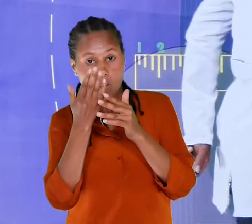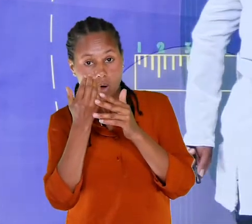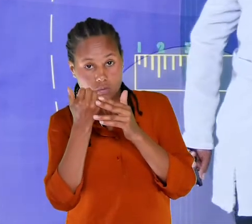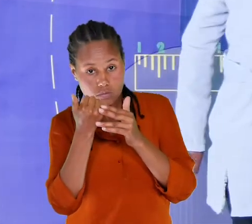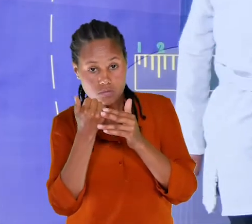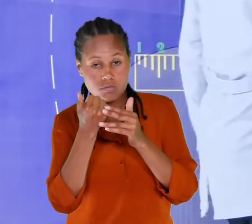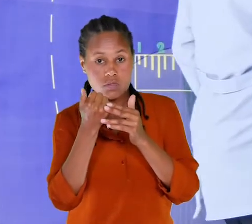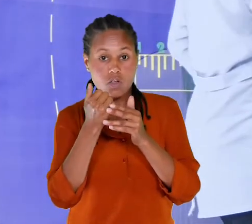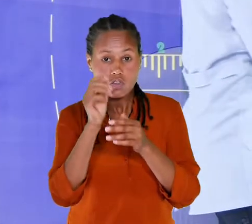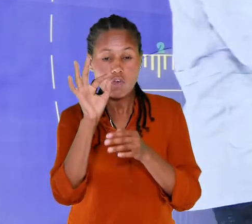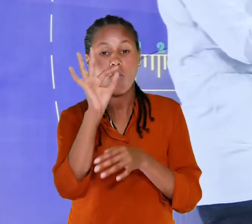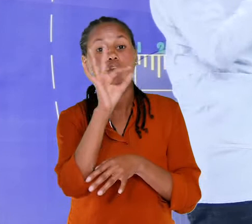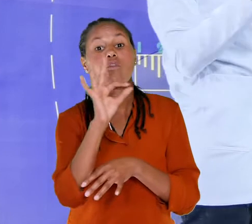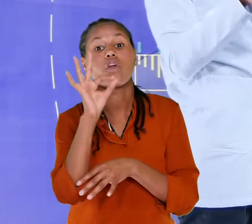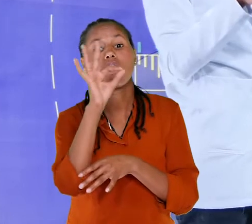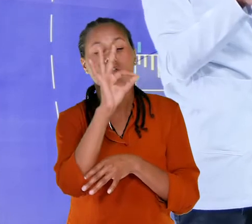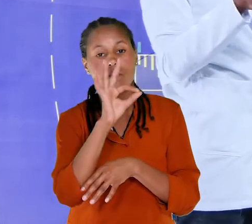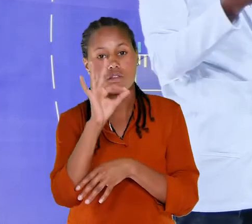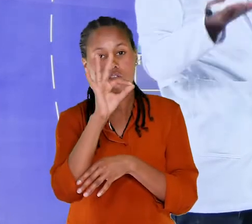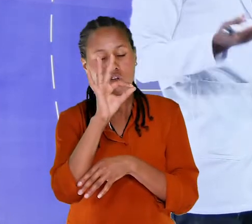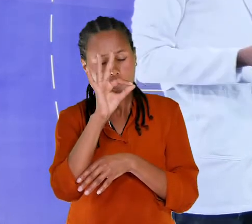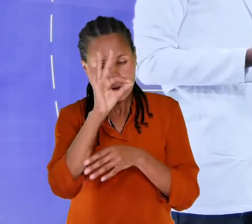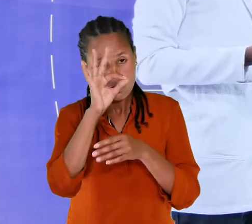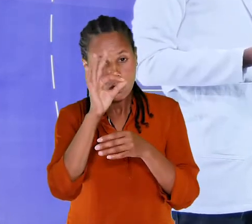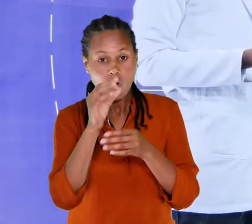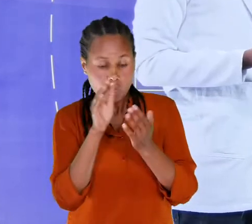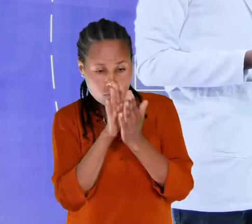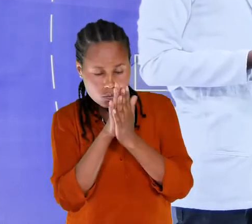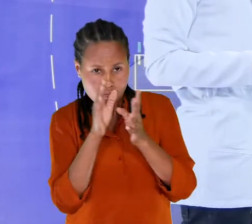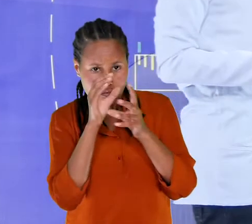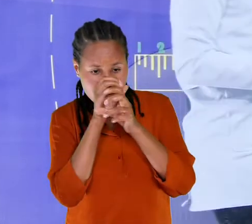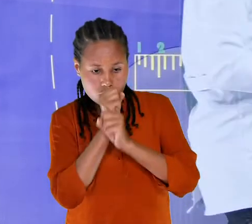This means it is the last day of the school week.